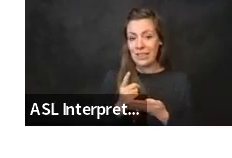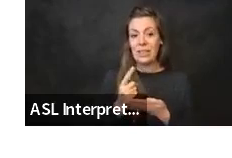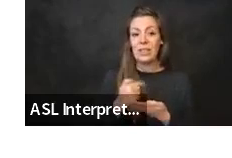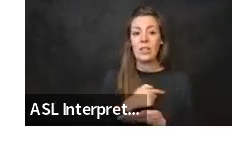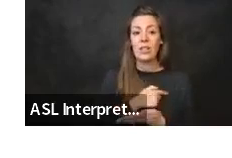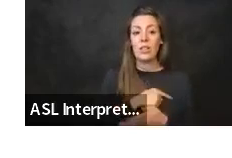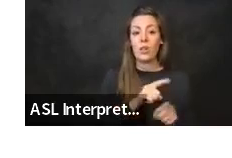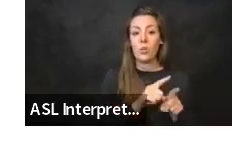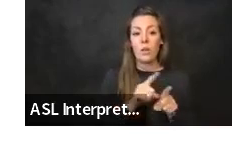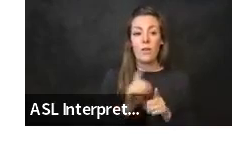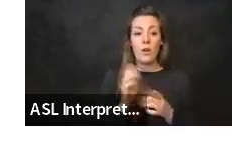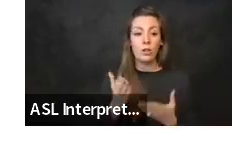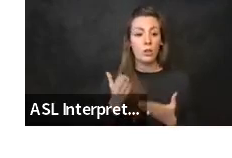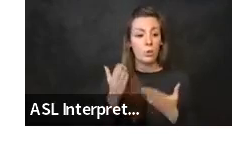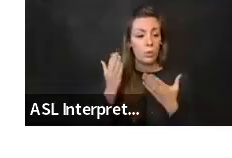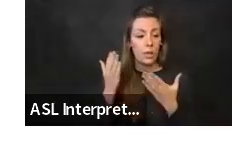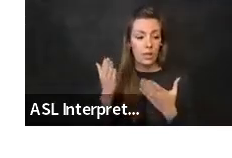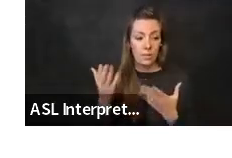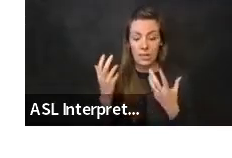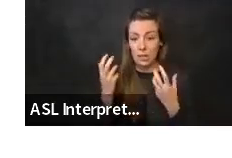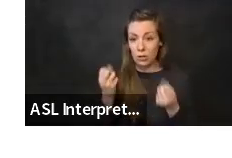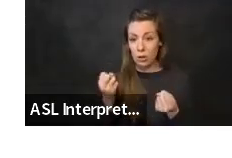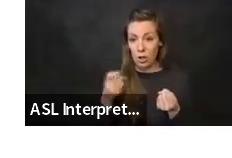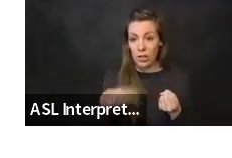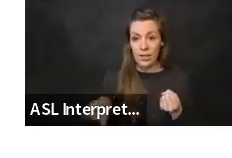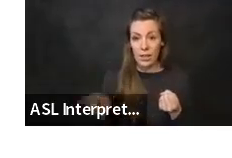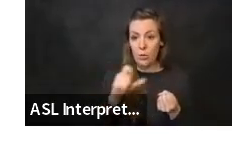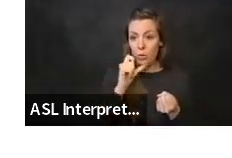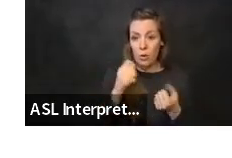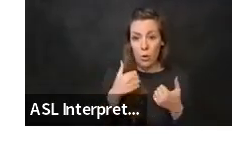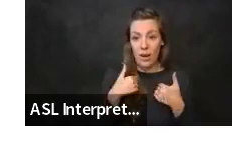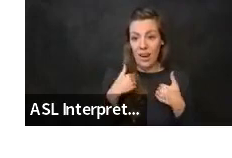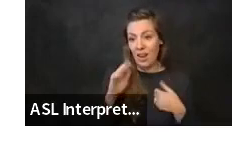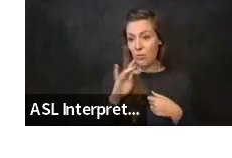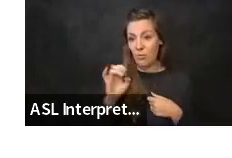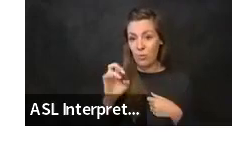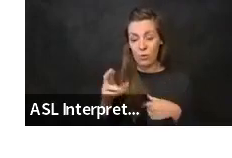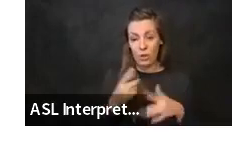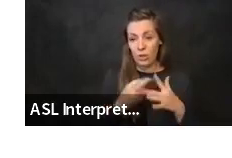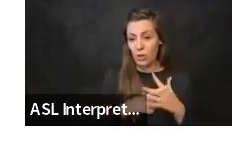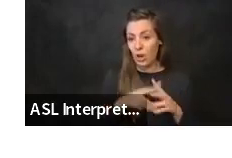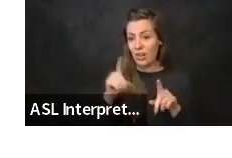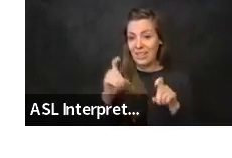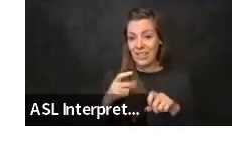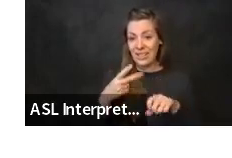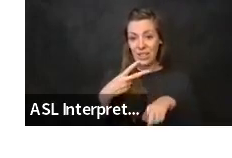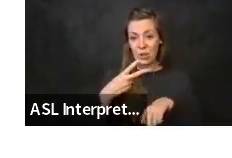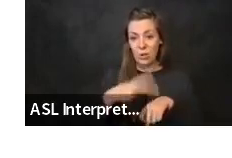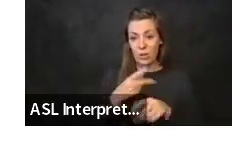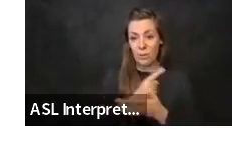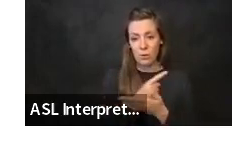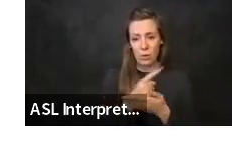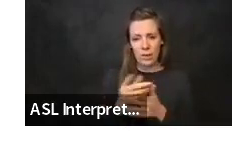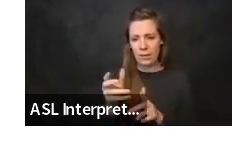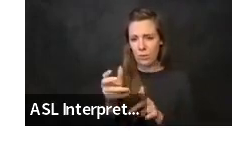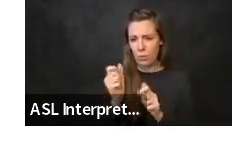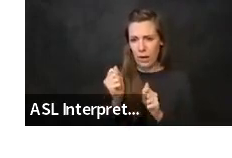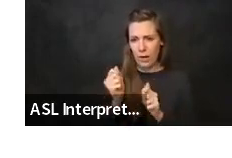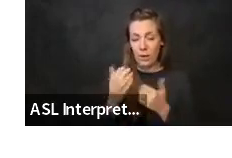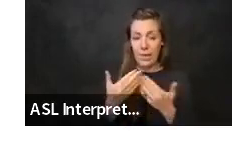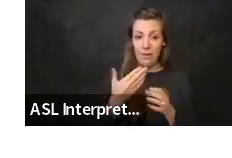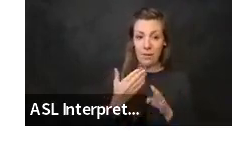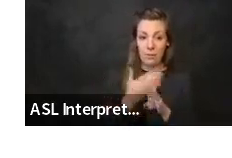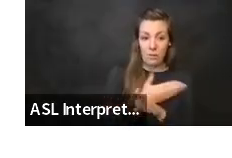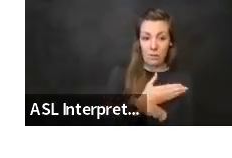also recommended strongly that those who don't have boosters start testing twice weekly right away, even before February